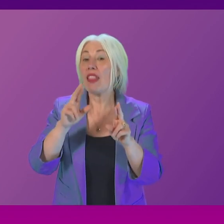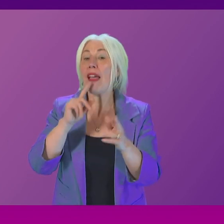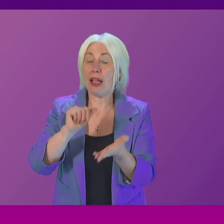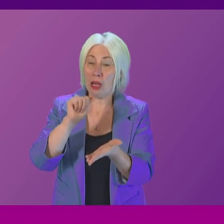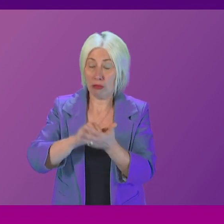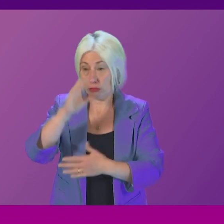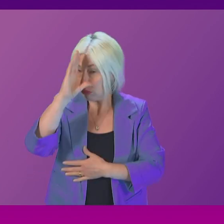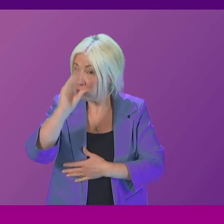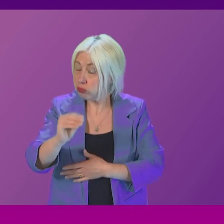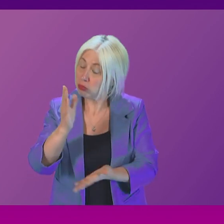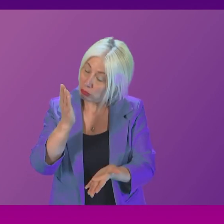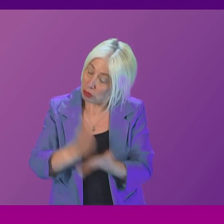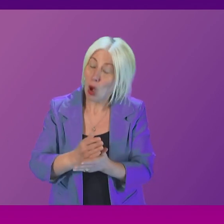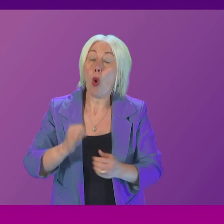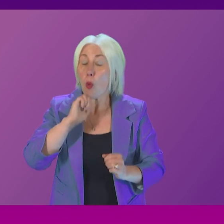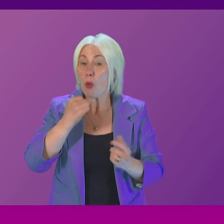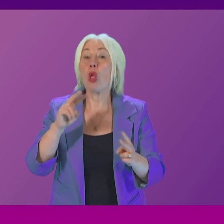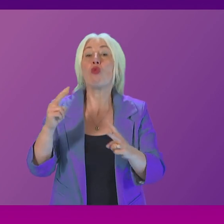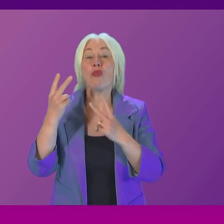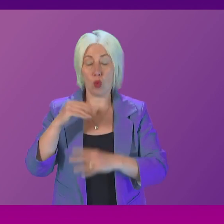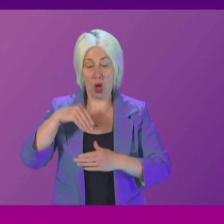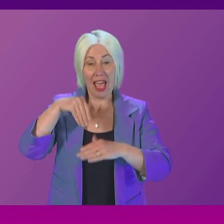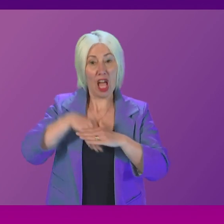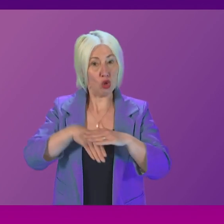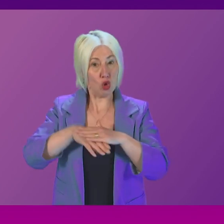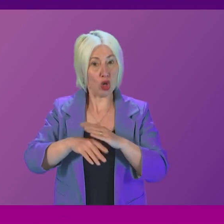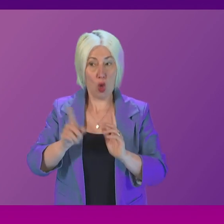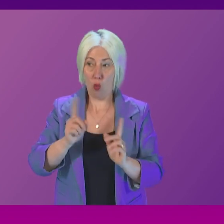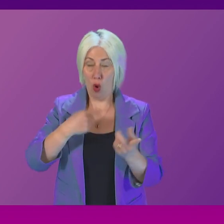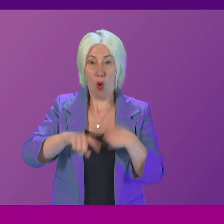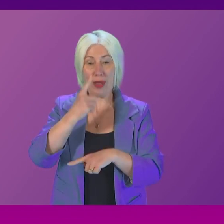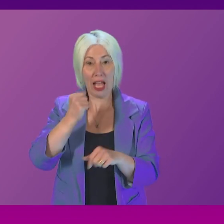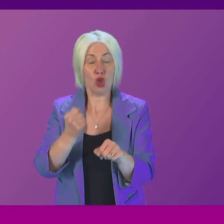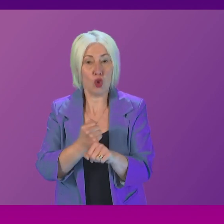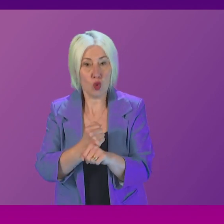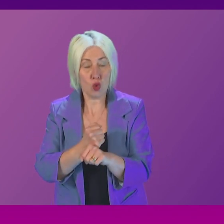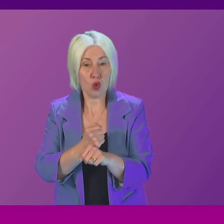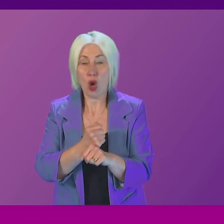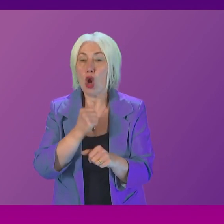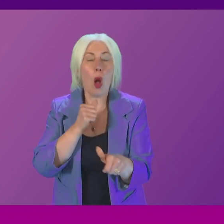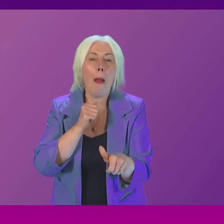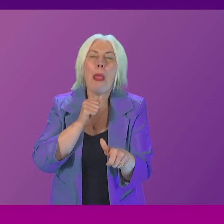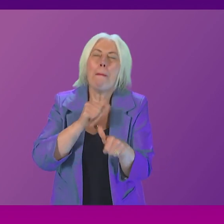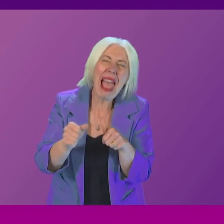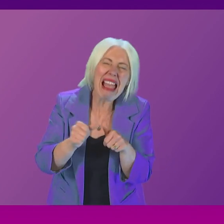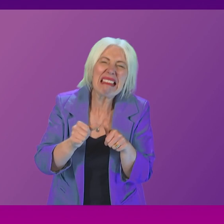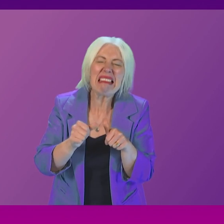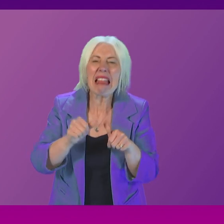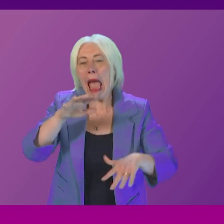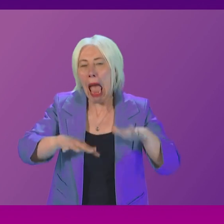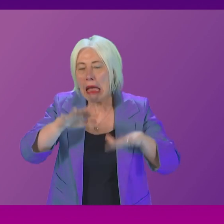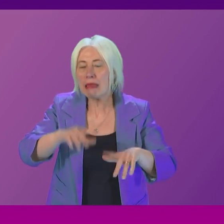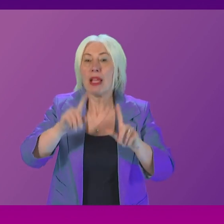assurance that we are ourselves reviewing internally what more we can do to provide not just the best estimates possible, but if there are